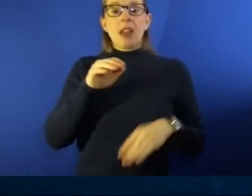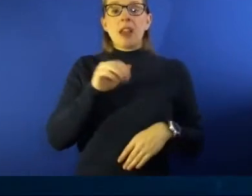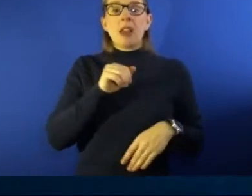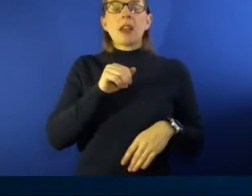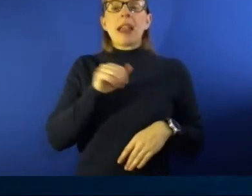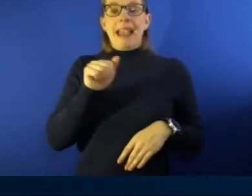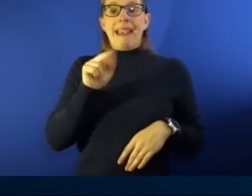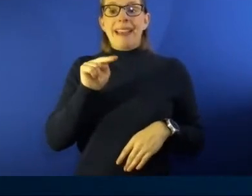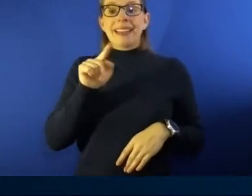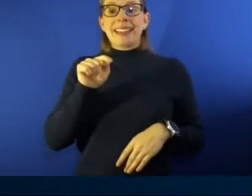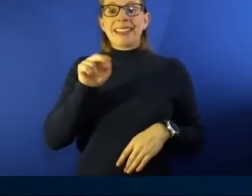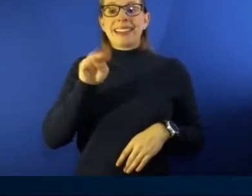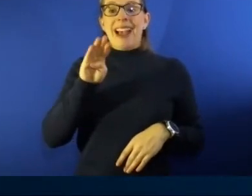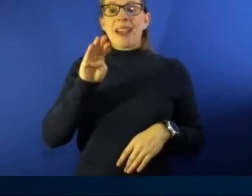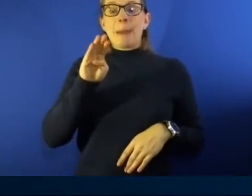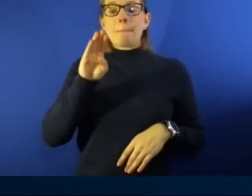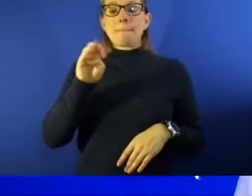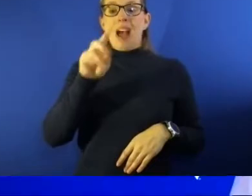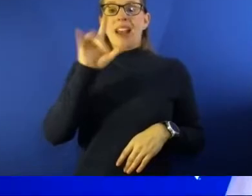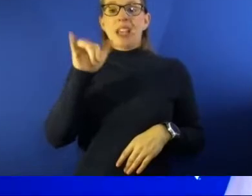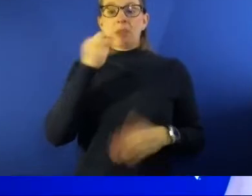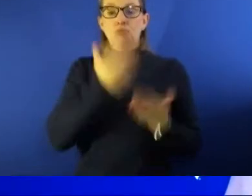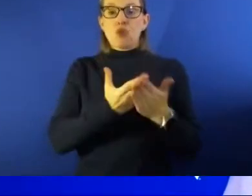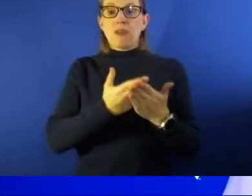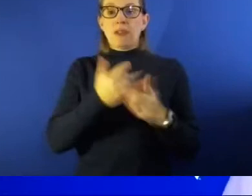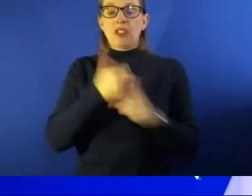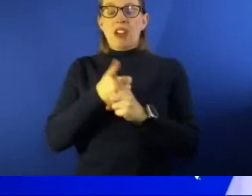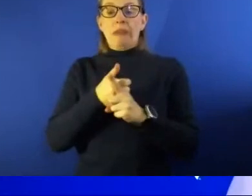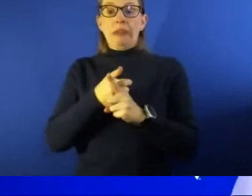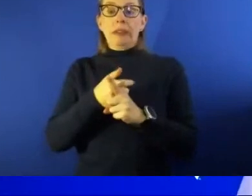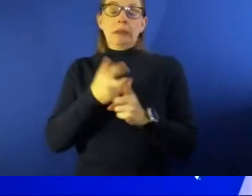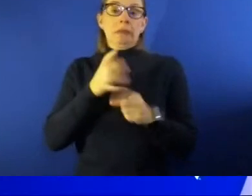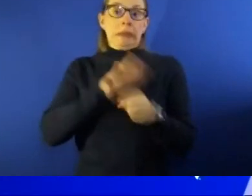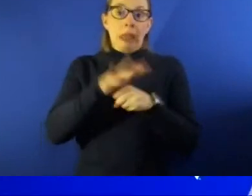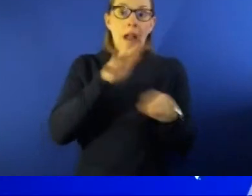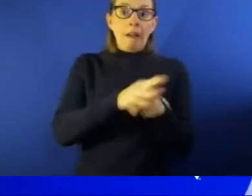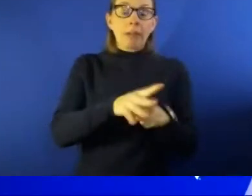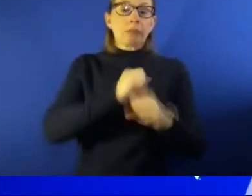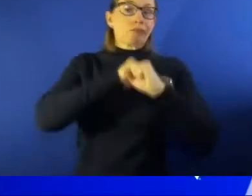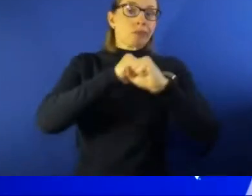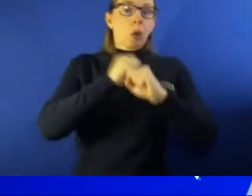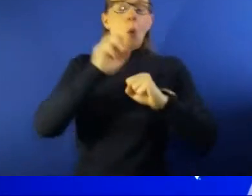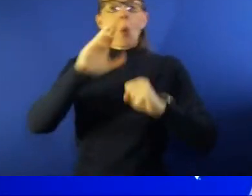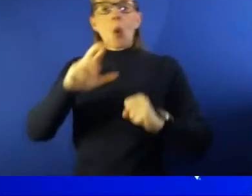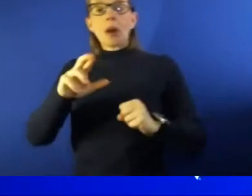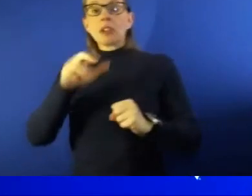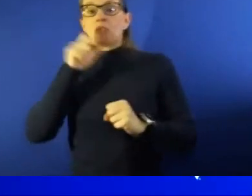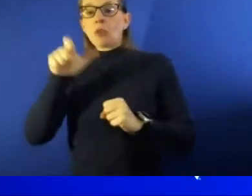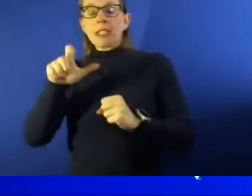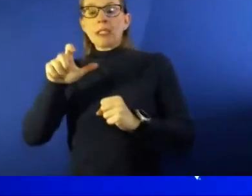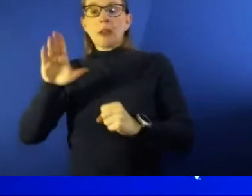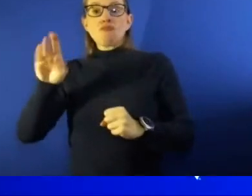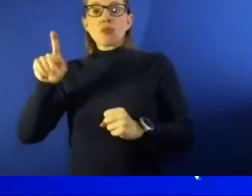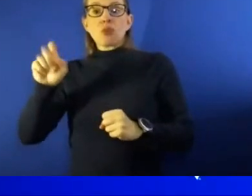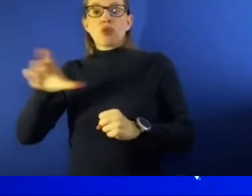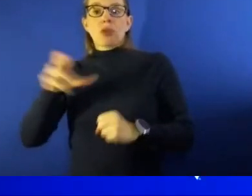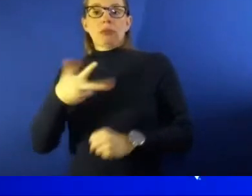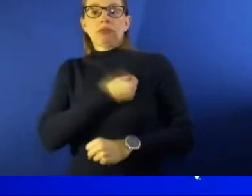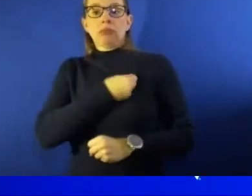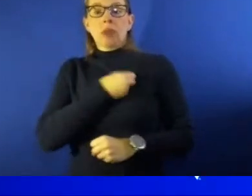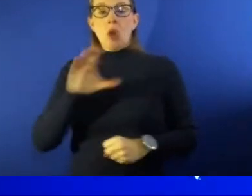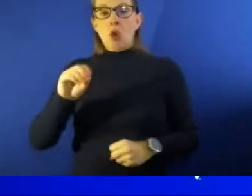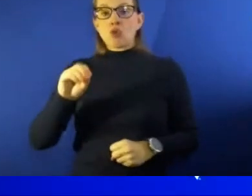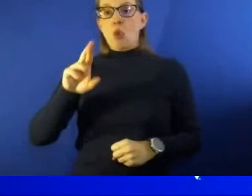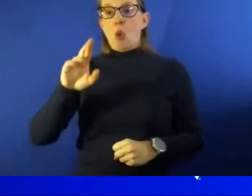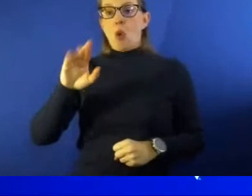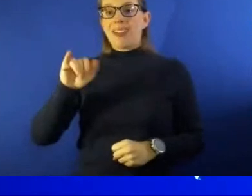you'll need a booster shot? Yeah. I mean, I think that's good. The correlate of immunity is what we're looking for, the correlate of